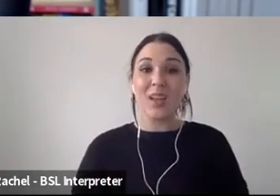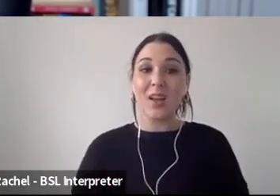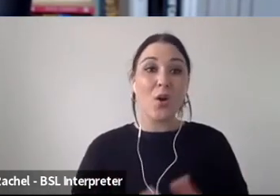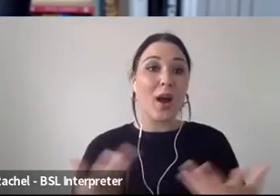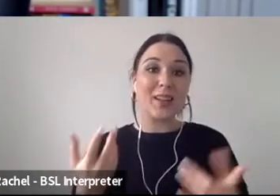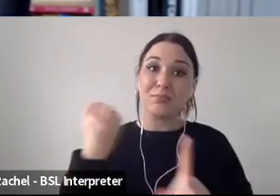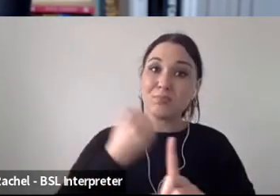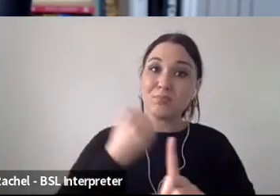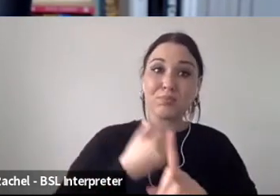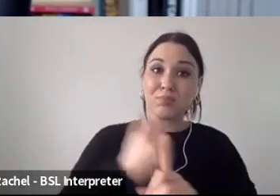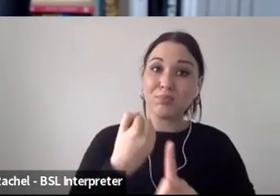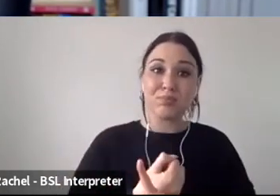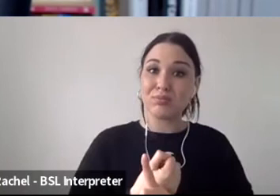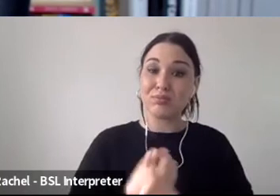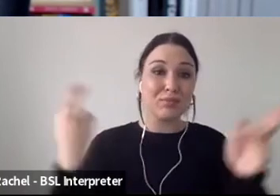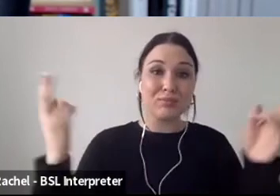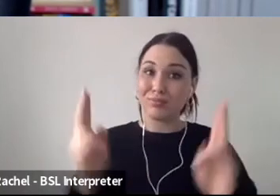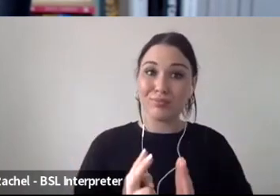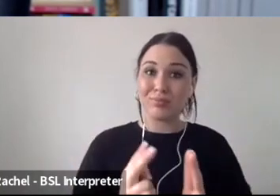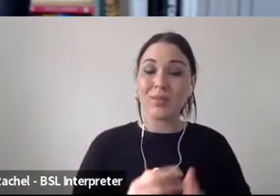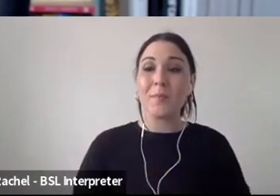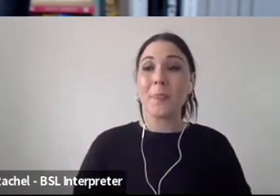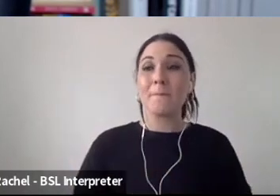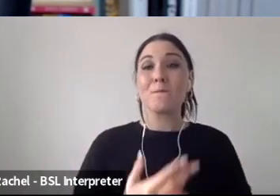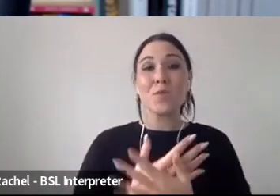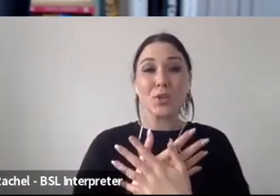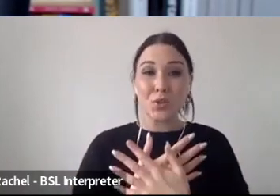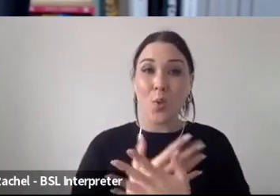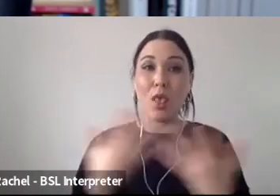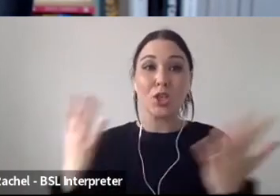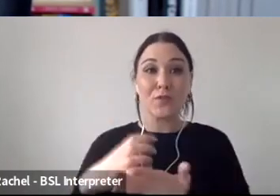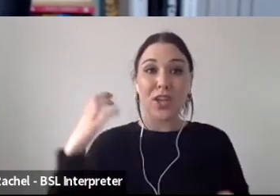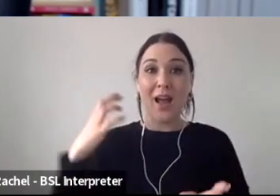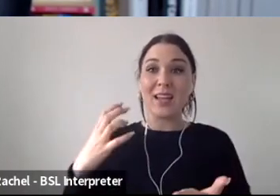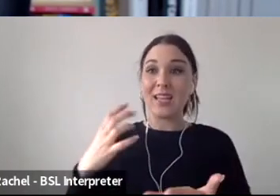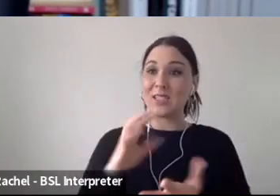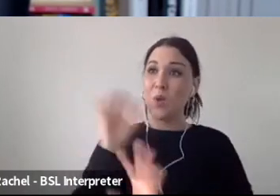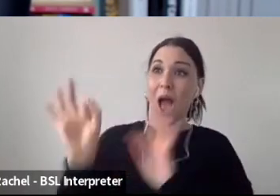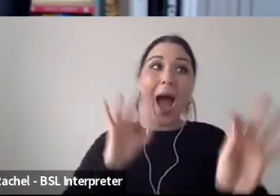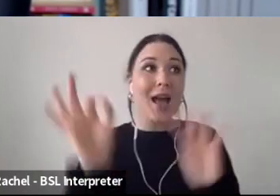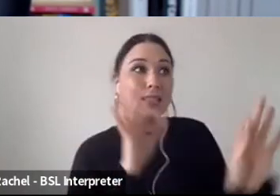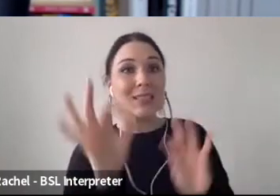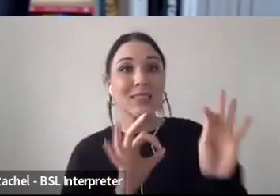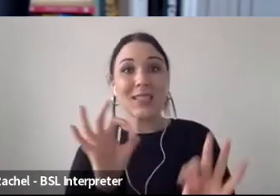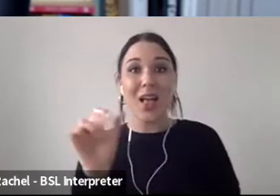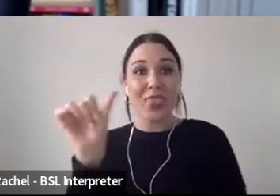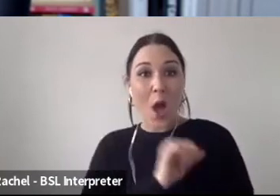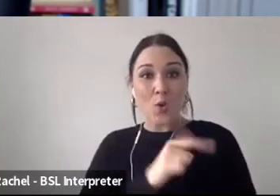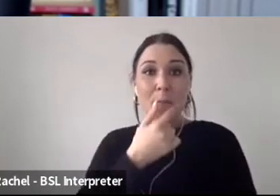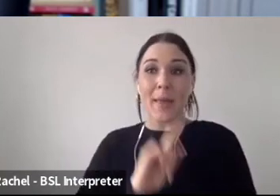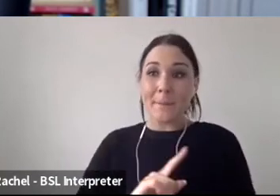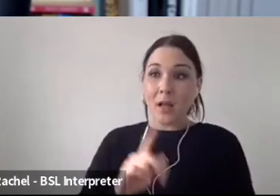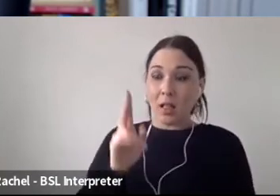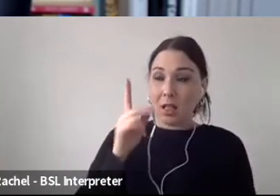it. So we did a big piece of work with lots of other charities last year to try and survey people. We asked 1,000 people whether they saw that